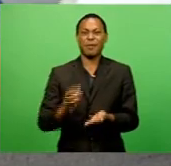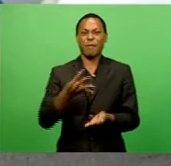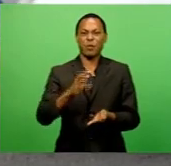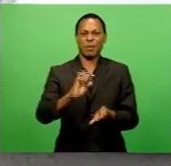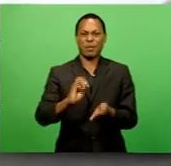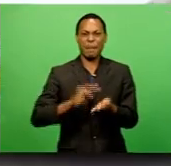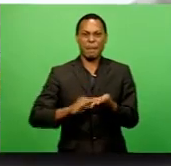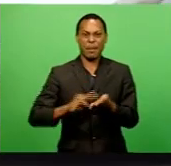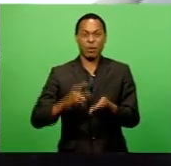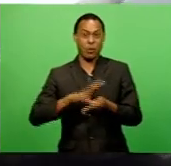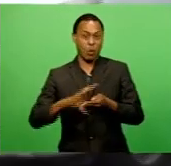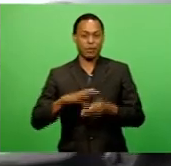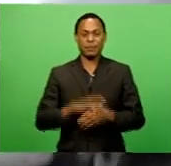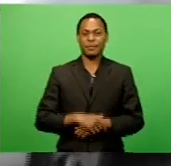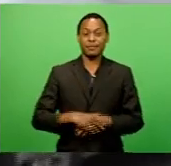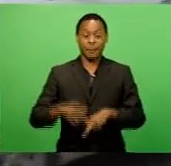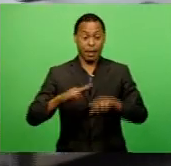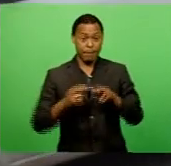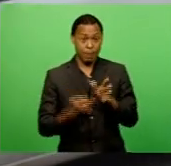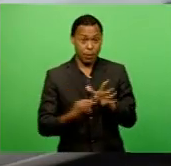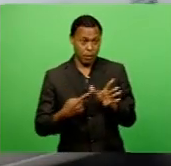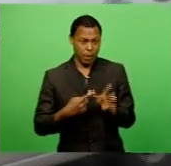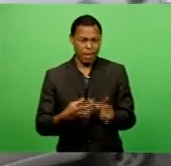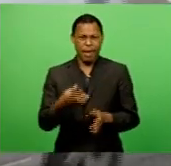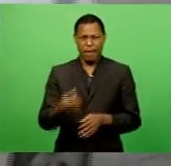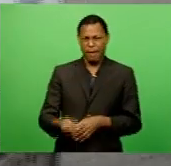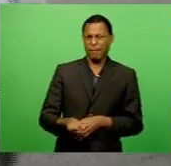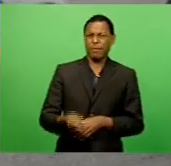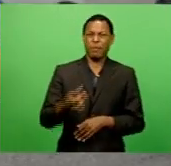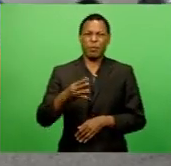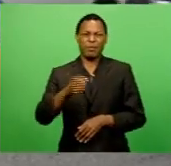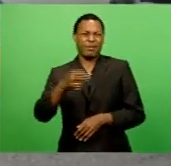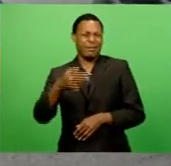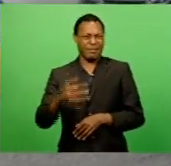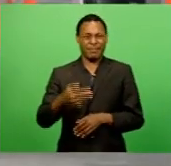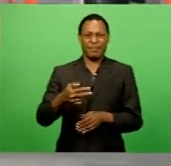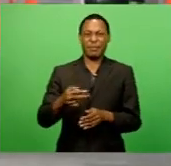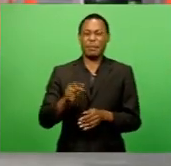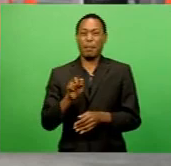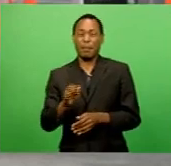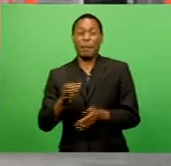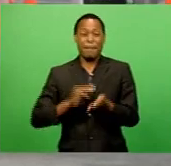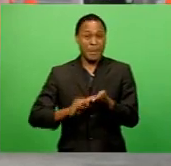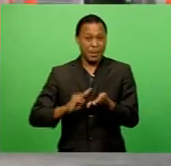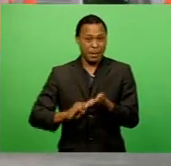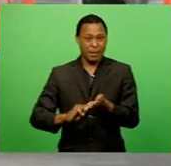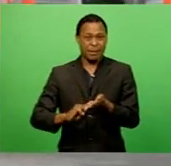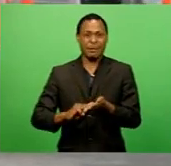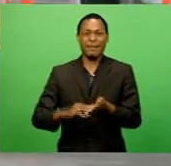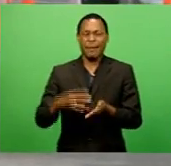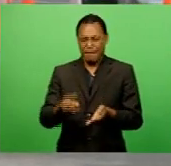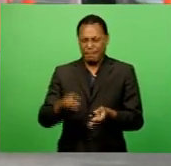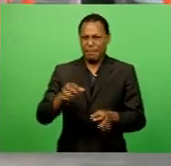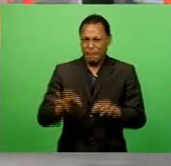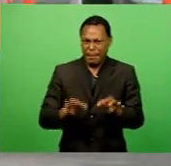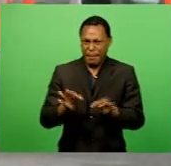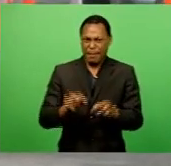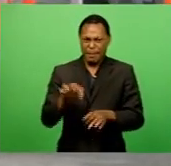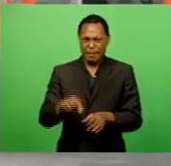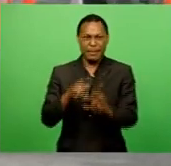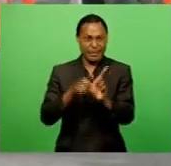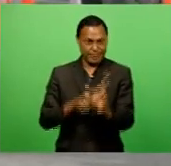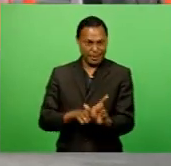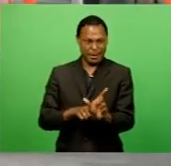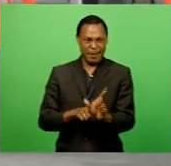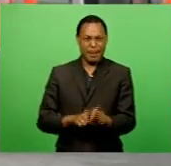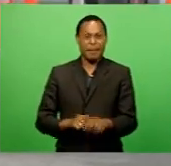The FRA has $334.8 million for capital expenditure for this financial year. Usmate says road